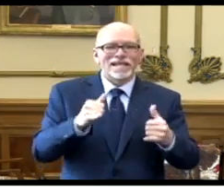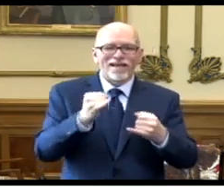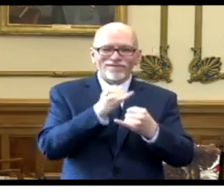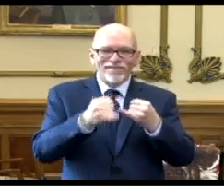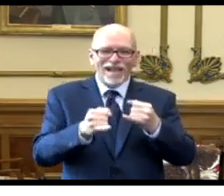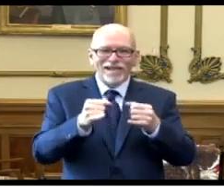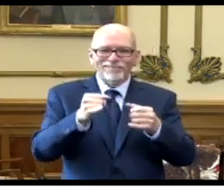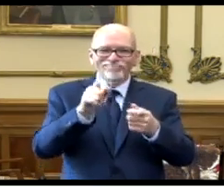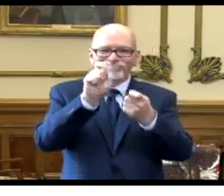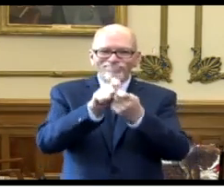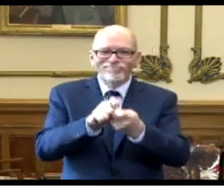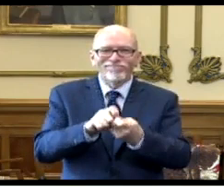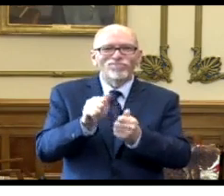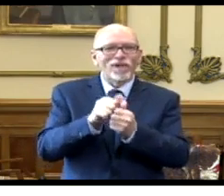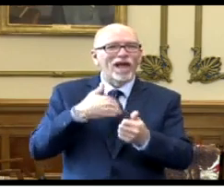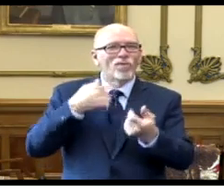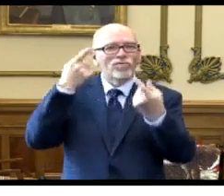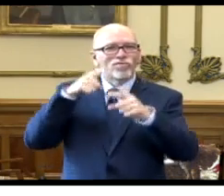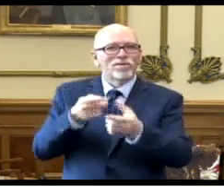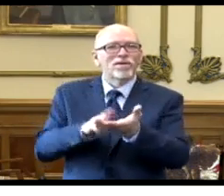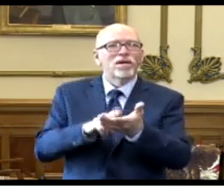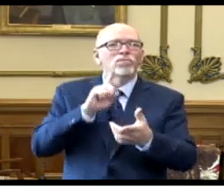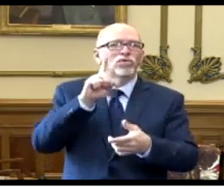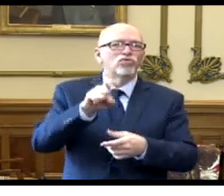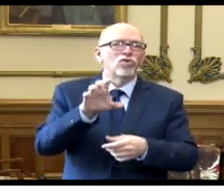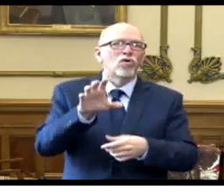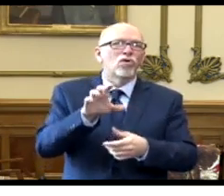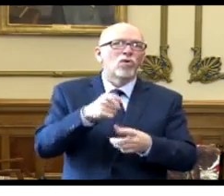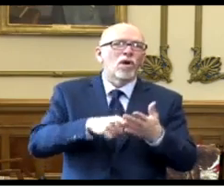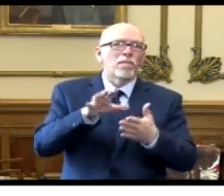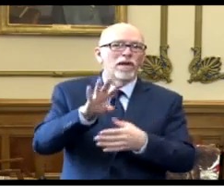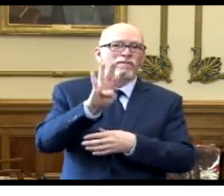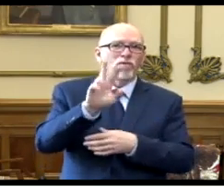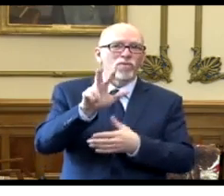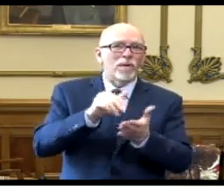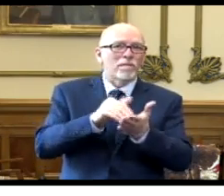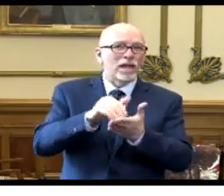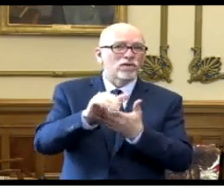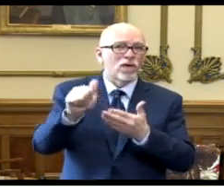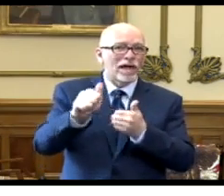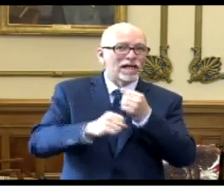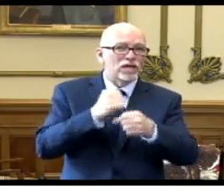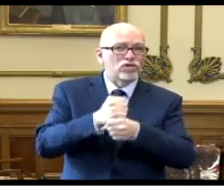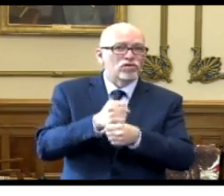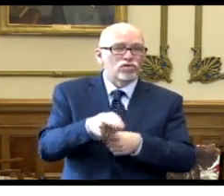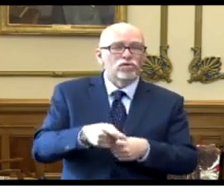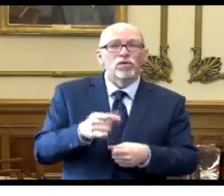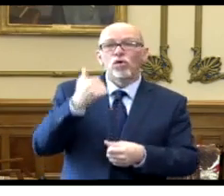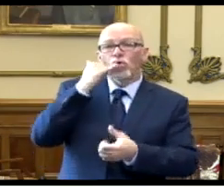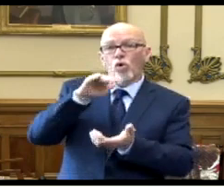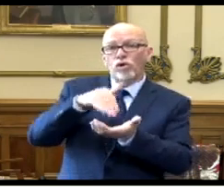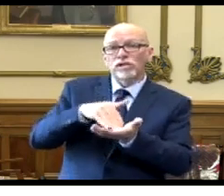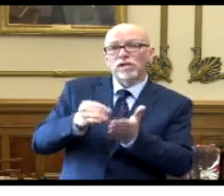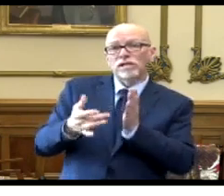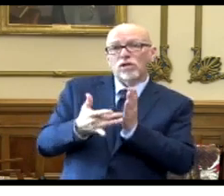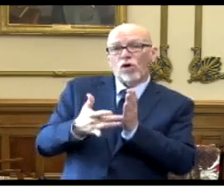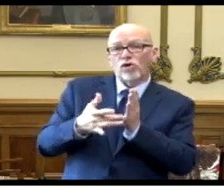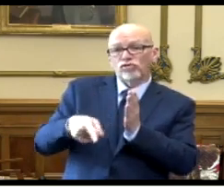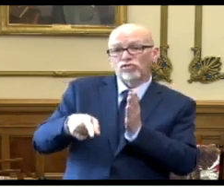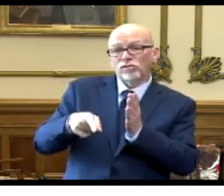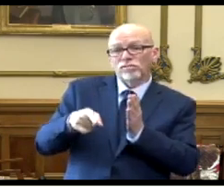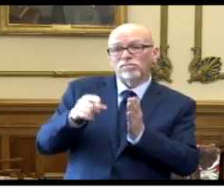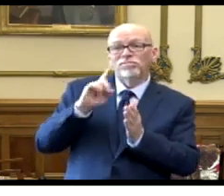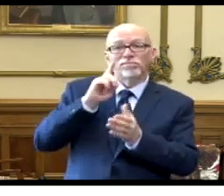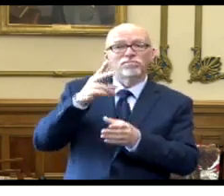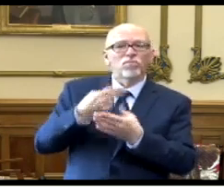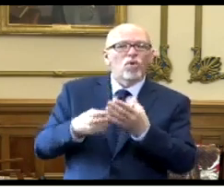of the contract, but we expect this cost to run about $43 million per year, and the call center and technology platform are